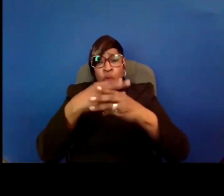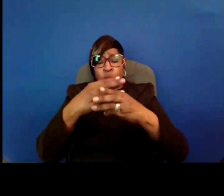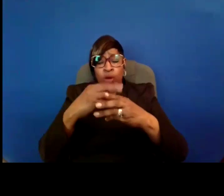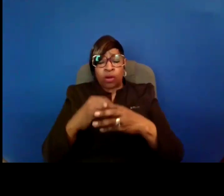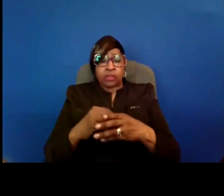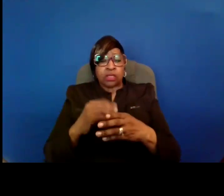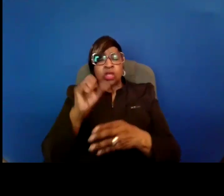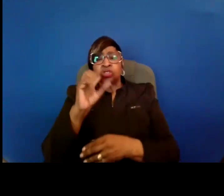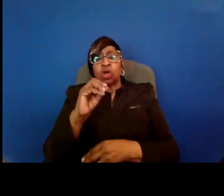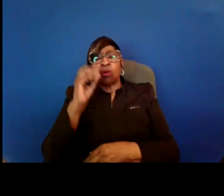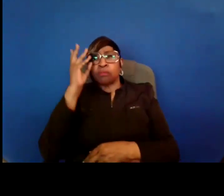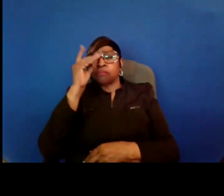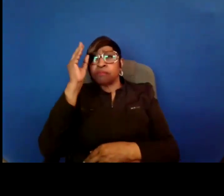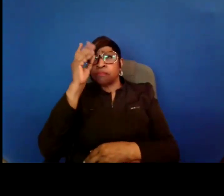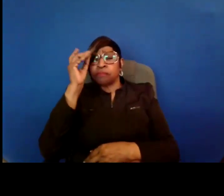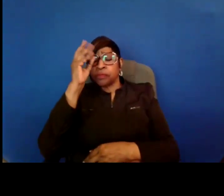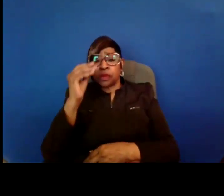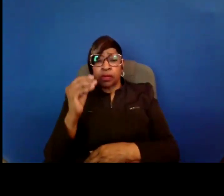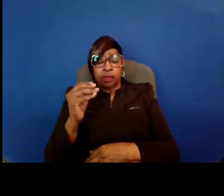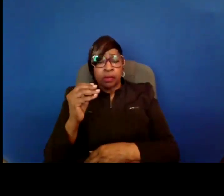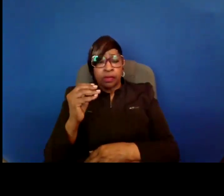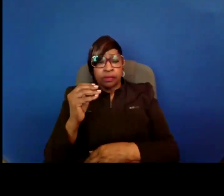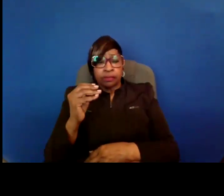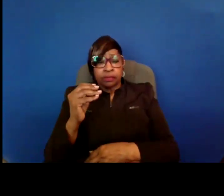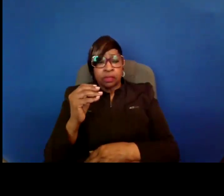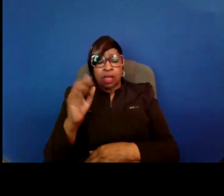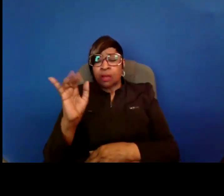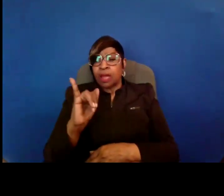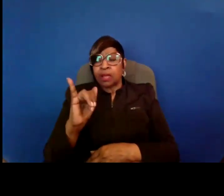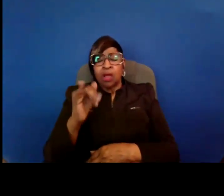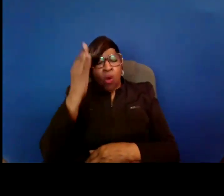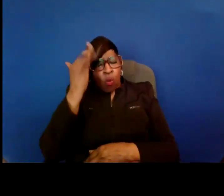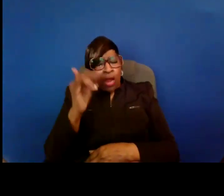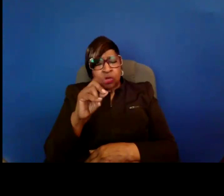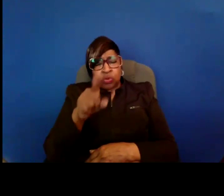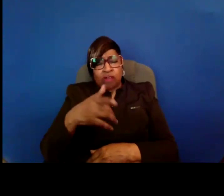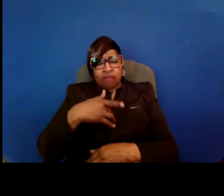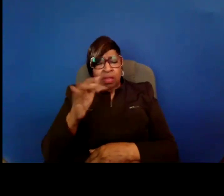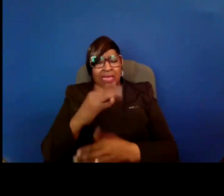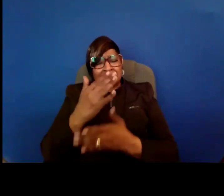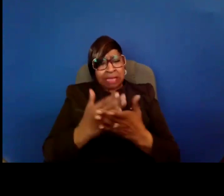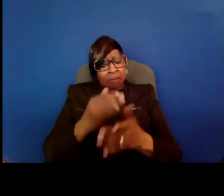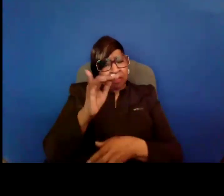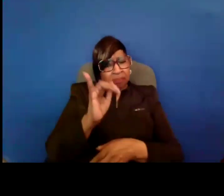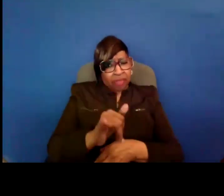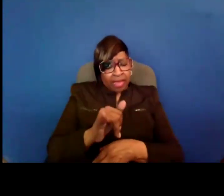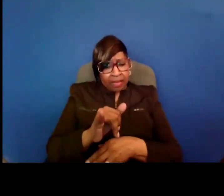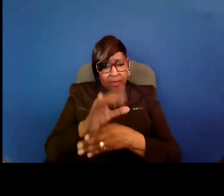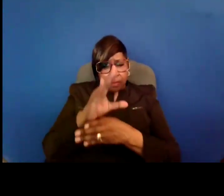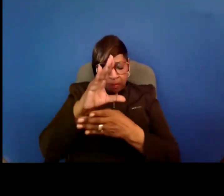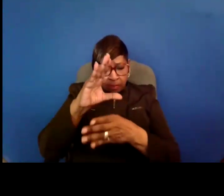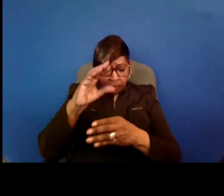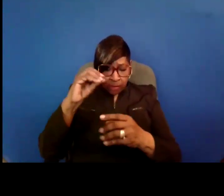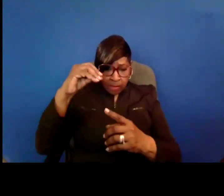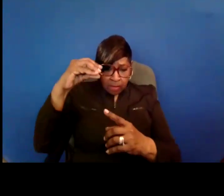So thinking about that, and like why do you feel like some of that dimming or